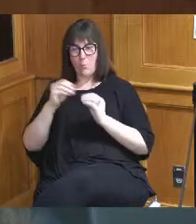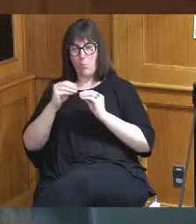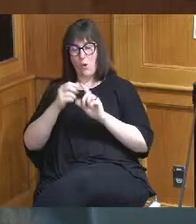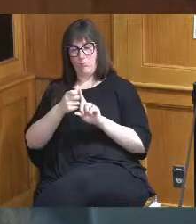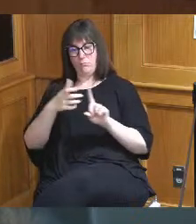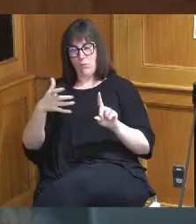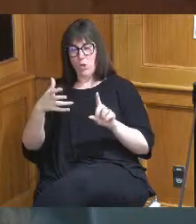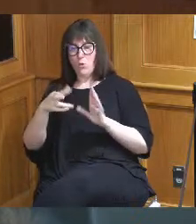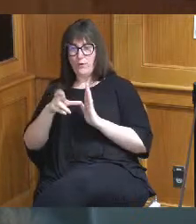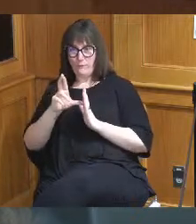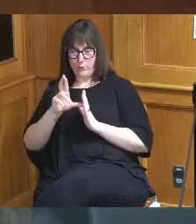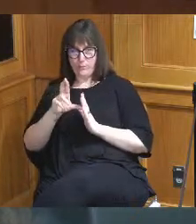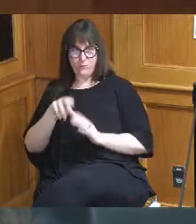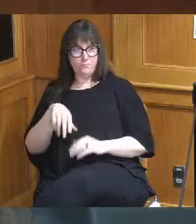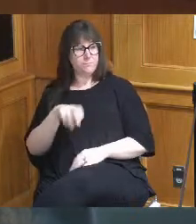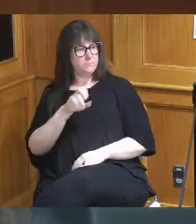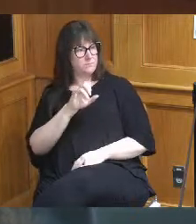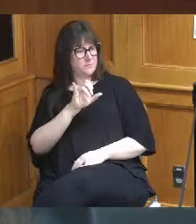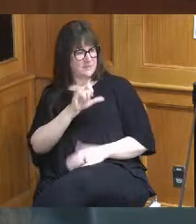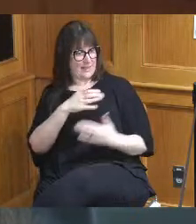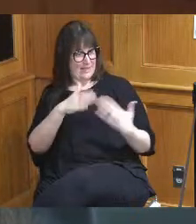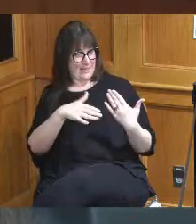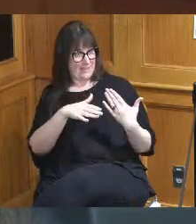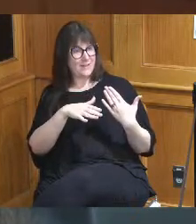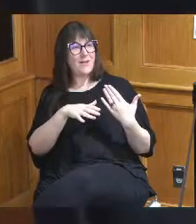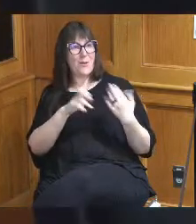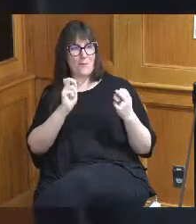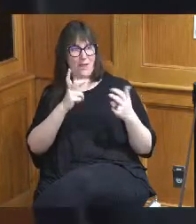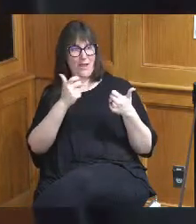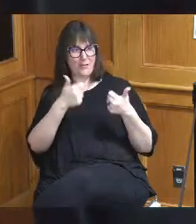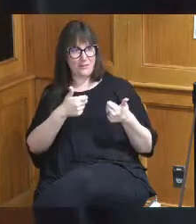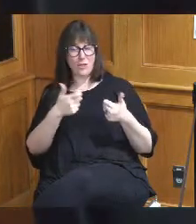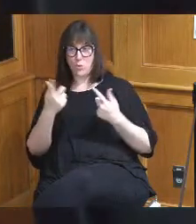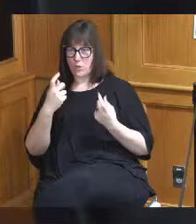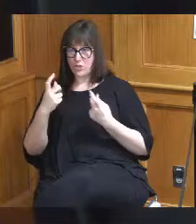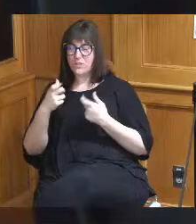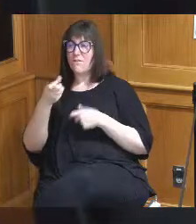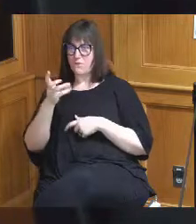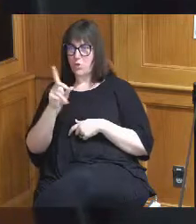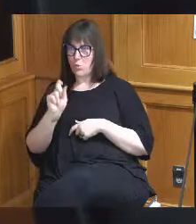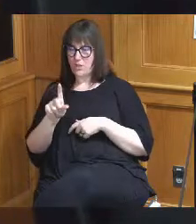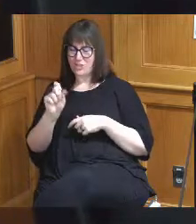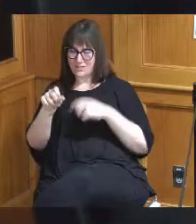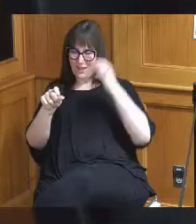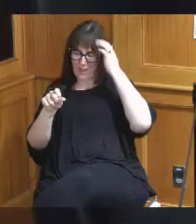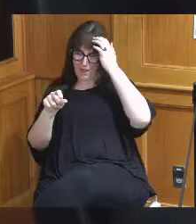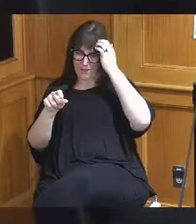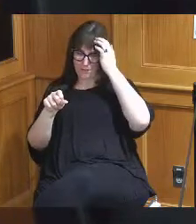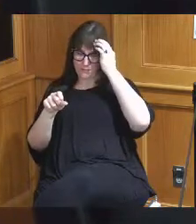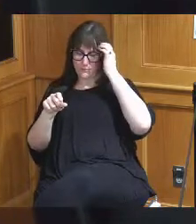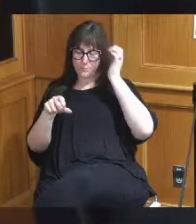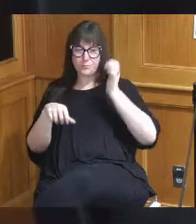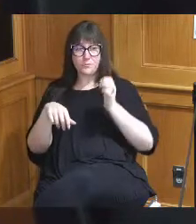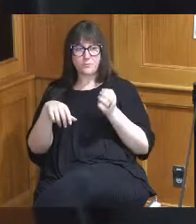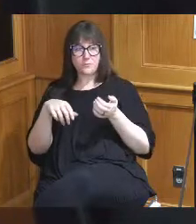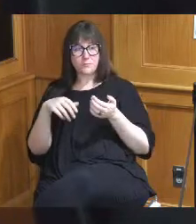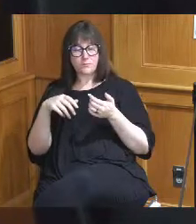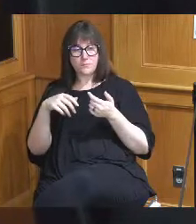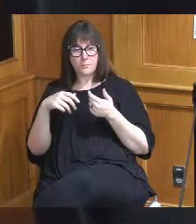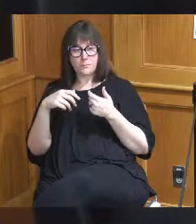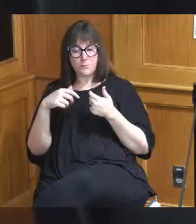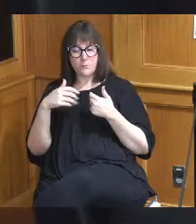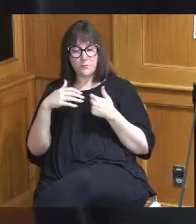it. All right. Is that the end of your presentation? That is it. All right. Good for questions. I've got a couple questions, and then we'll open it up, of course.